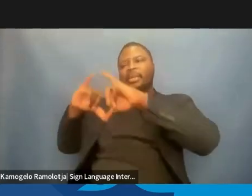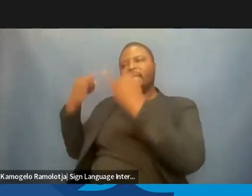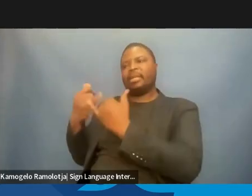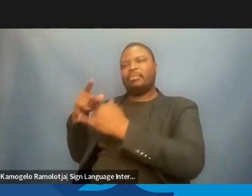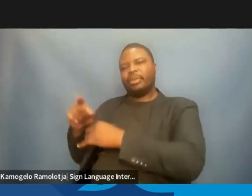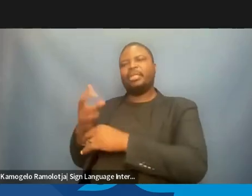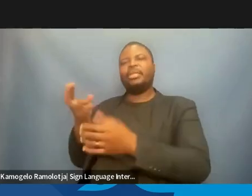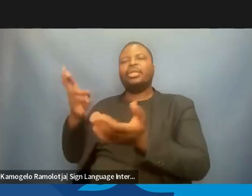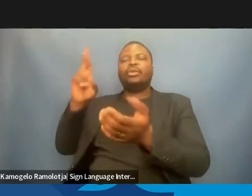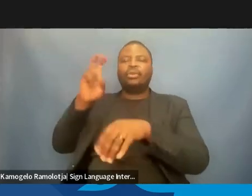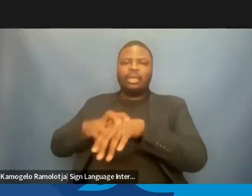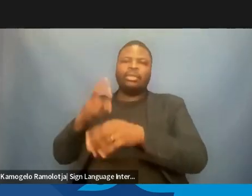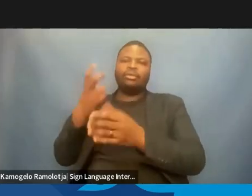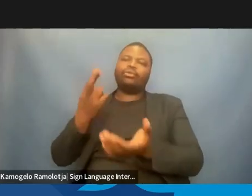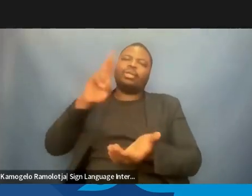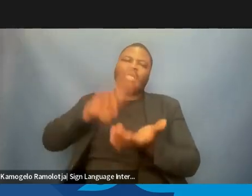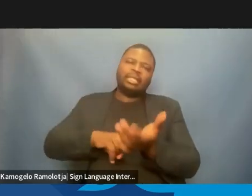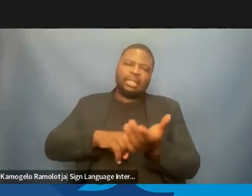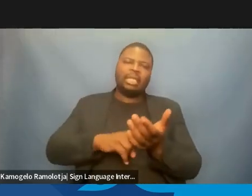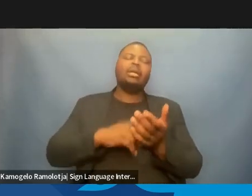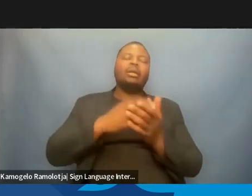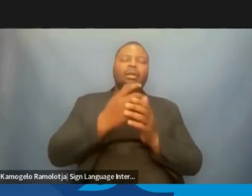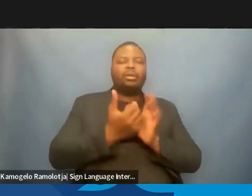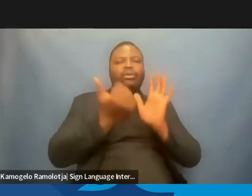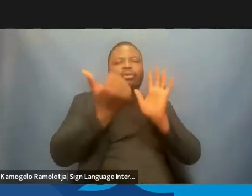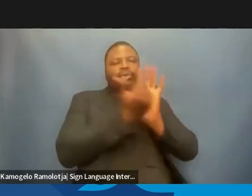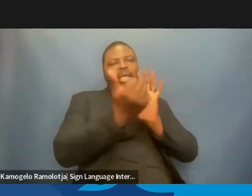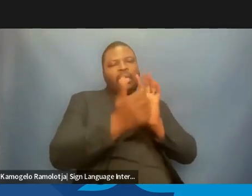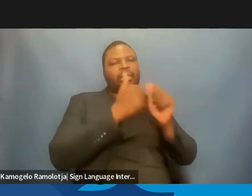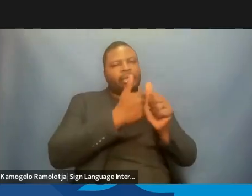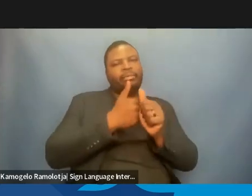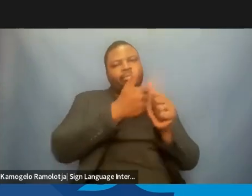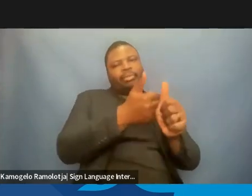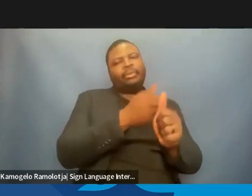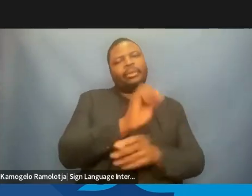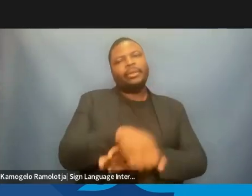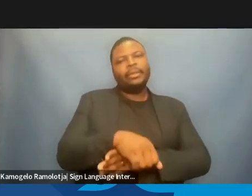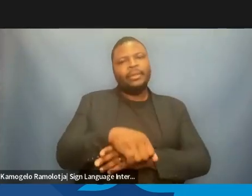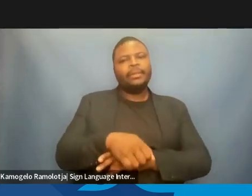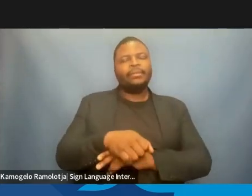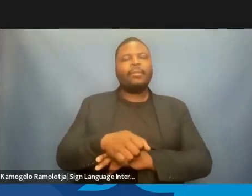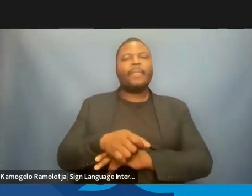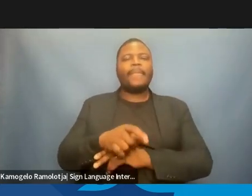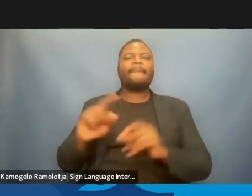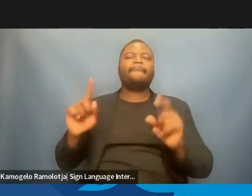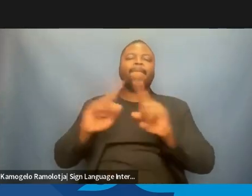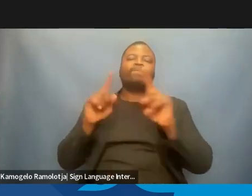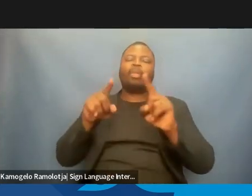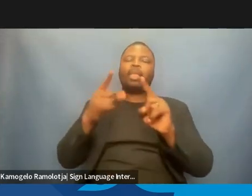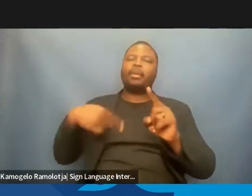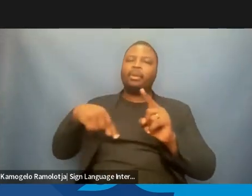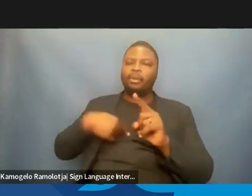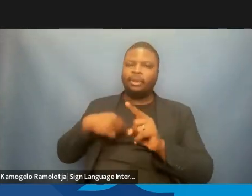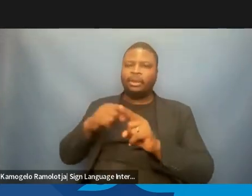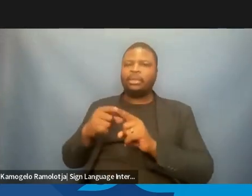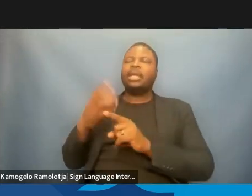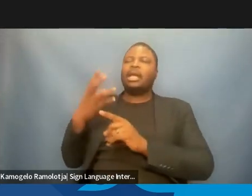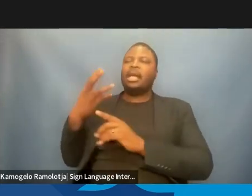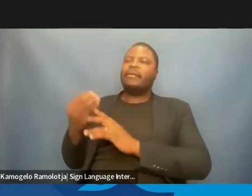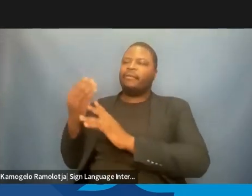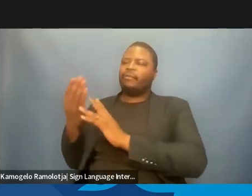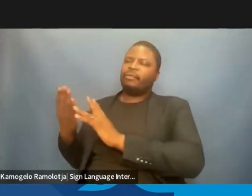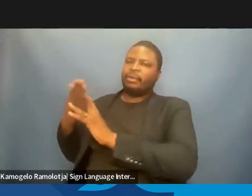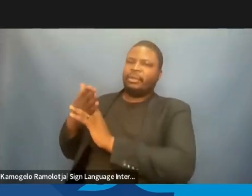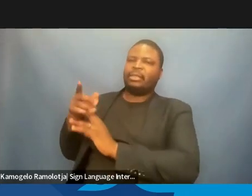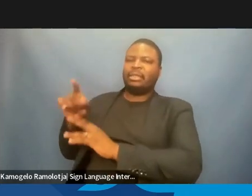with the requirements of the Act. And where we are implementing these interventions as health